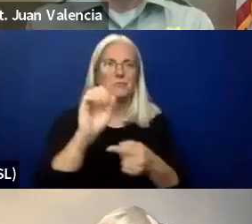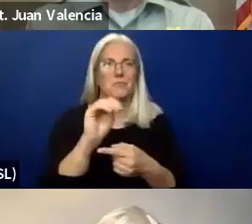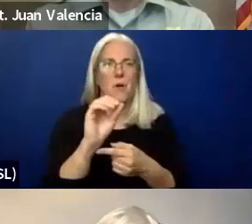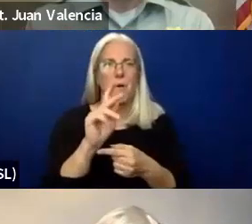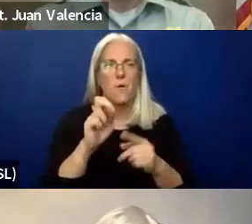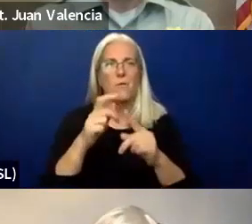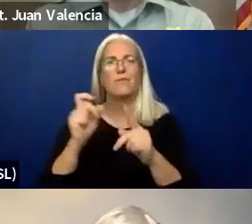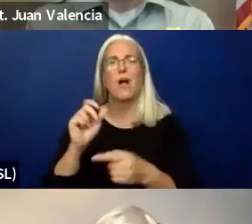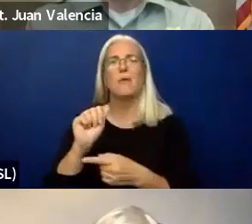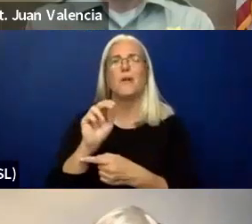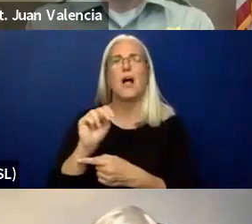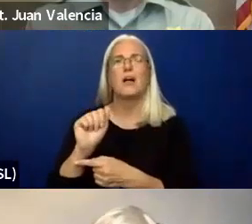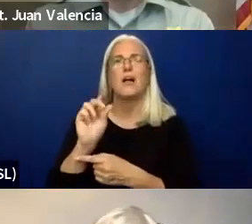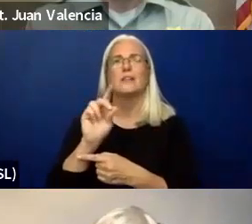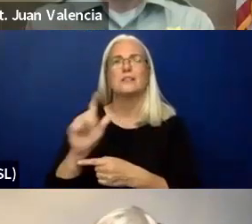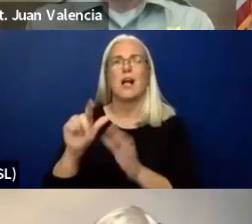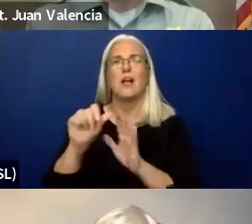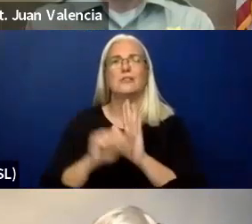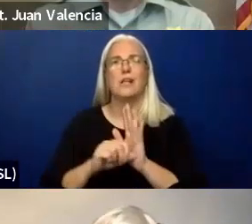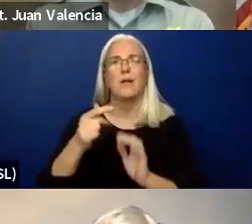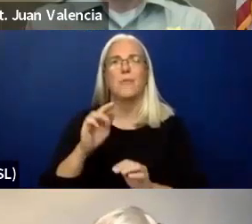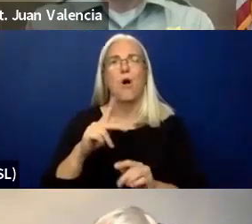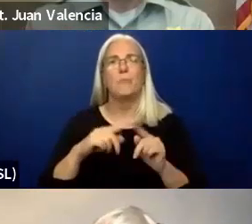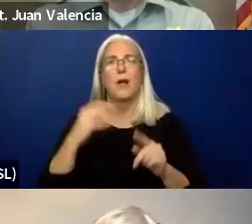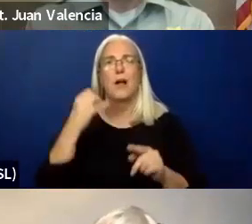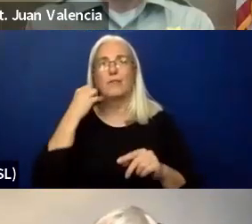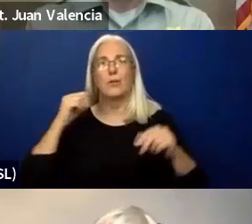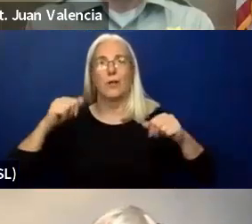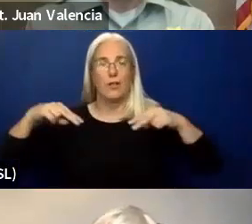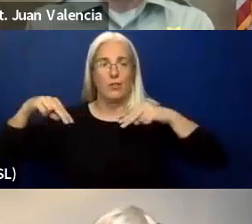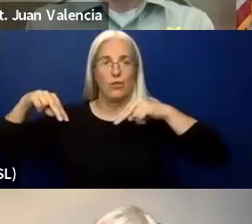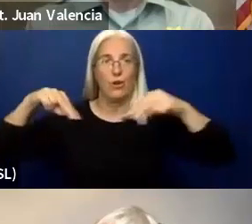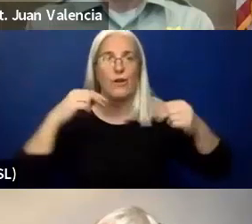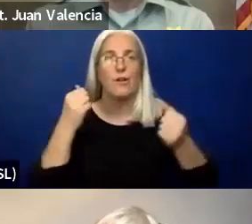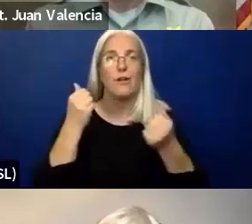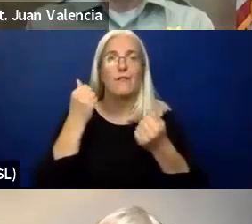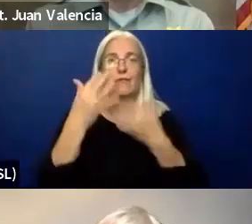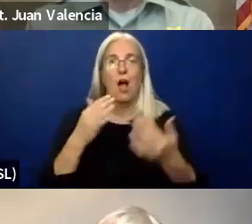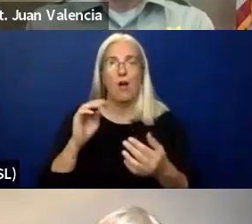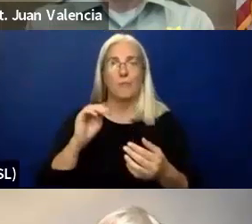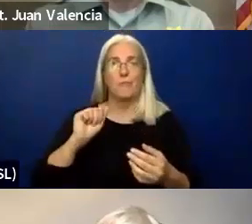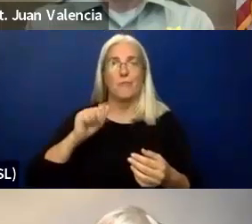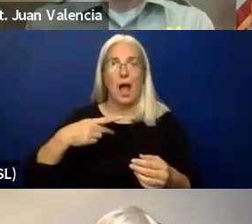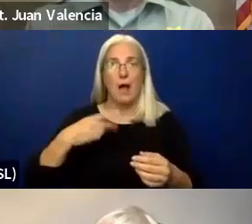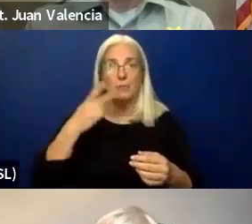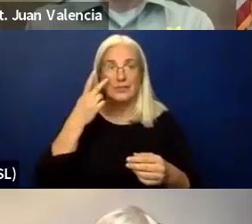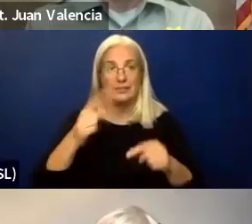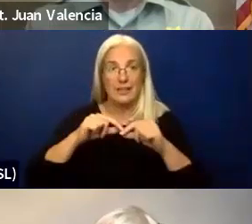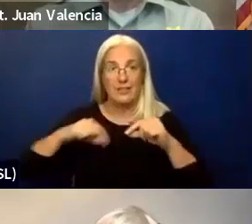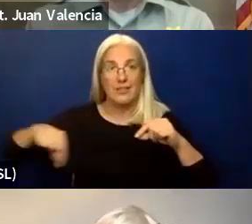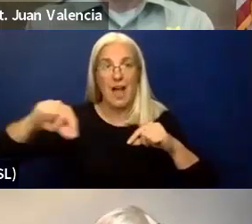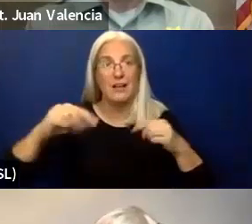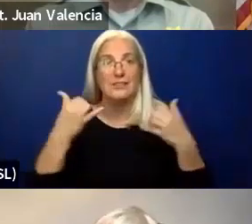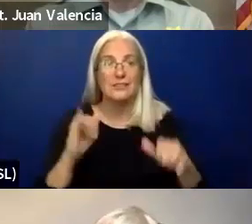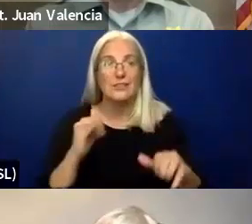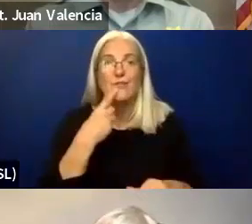looks at the perimeter map of the fire, any of that line that is still red has not been sufficiently mopped up enough for